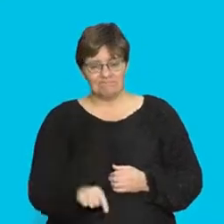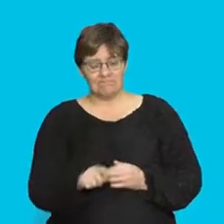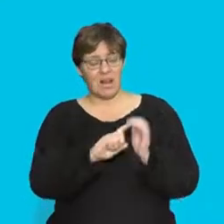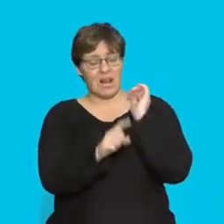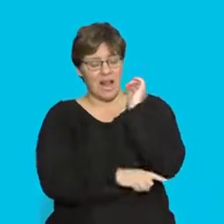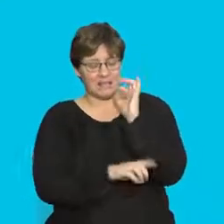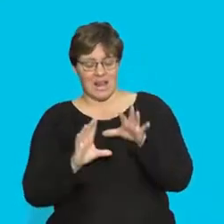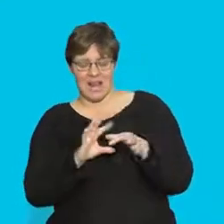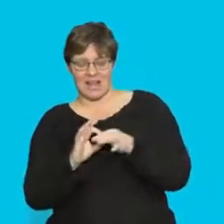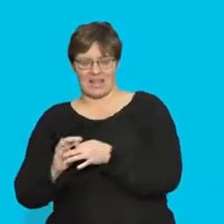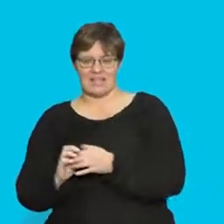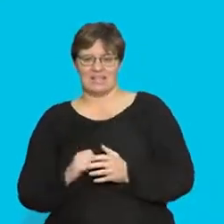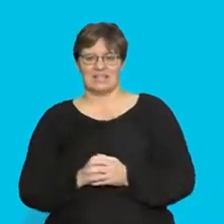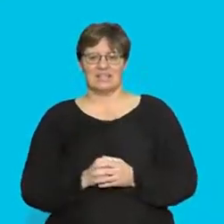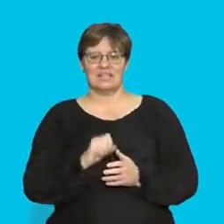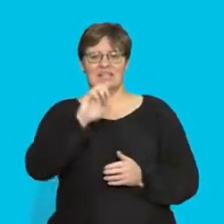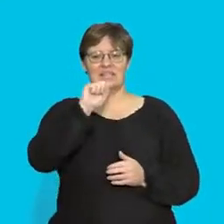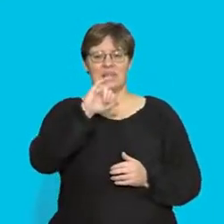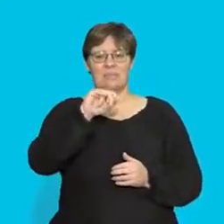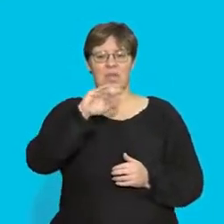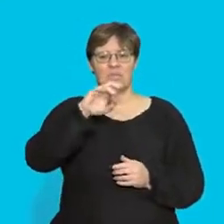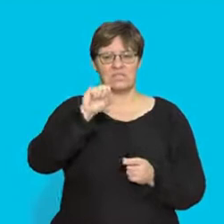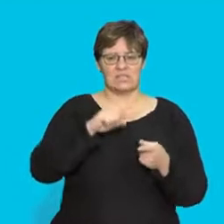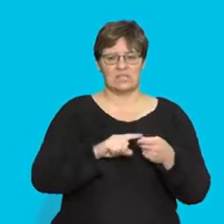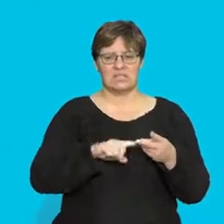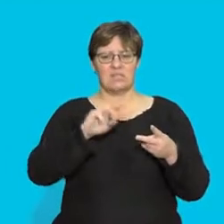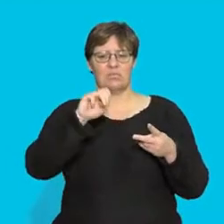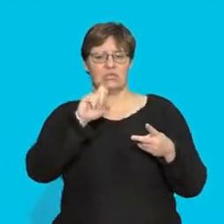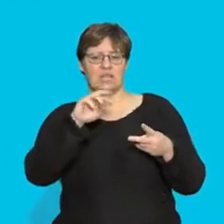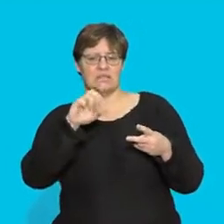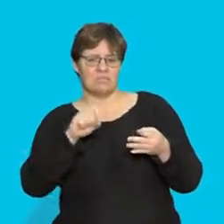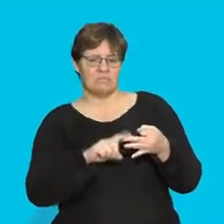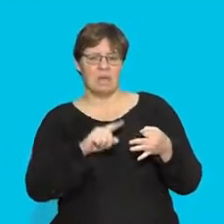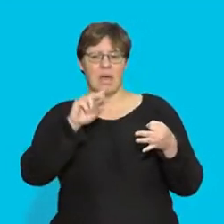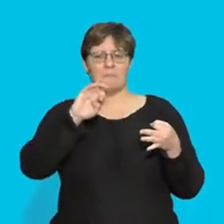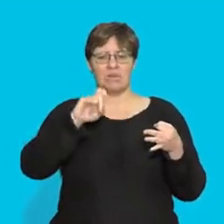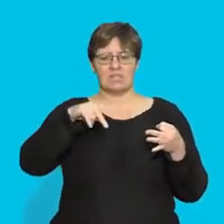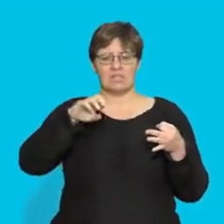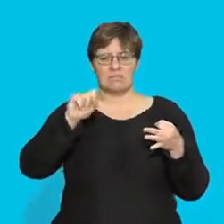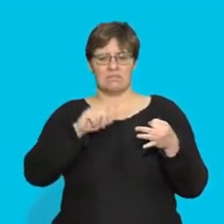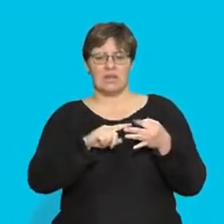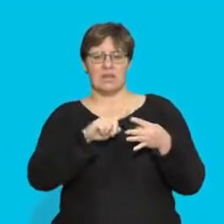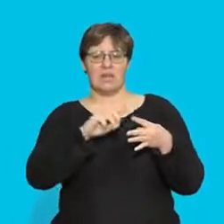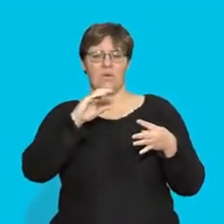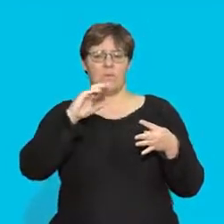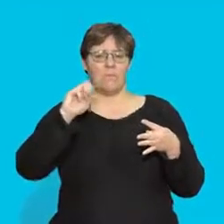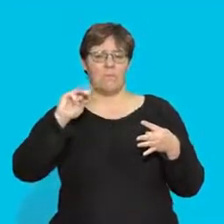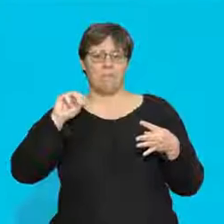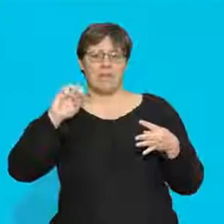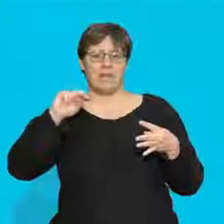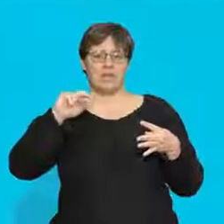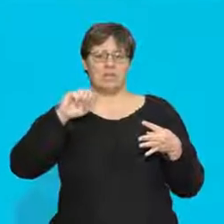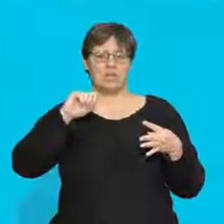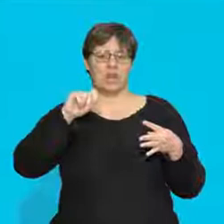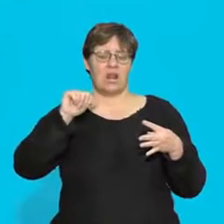terms are linked together. Symbiosis, mutualism, parasitism, and commensalism.